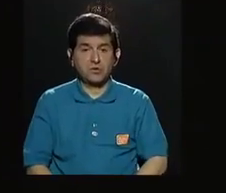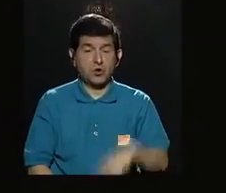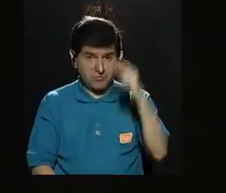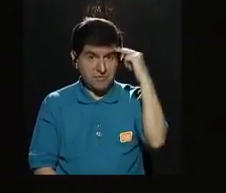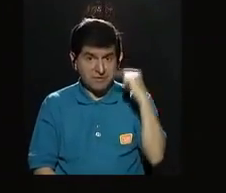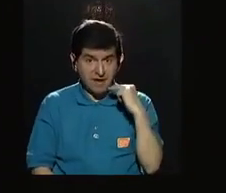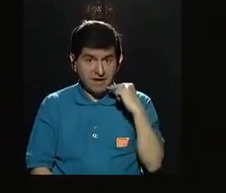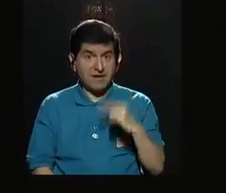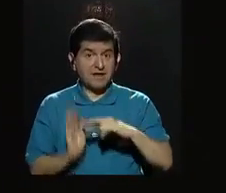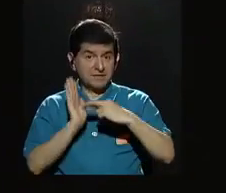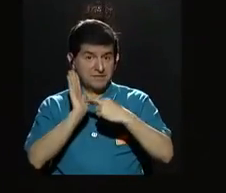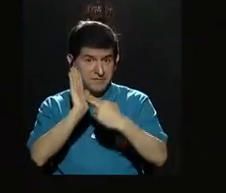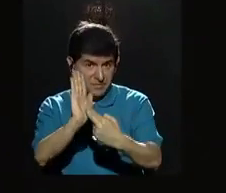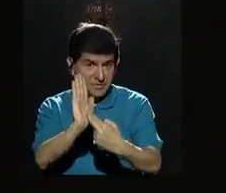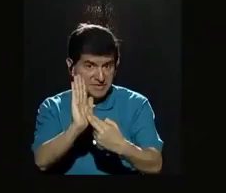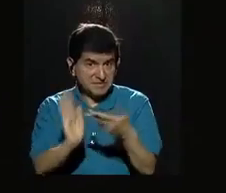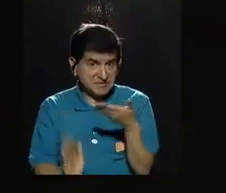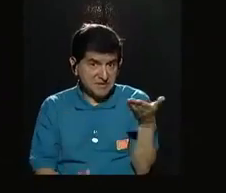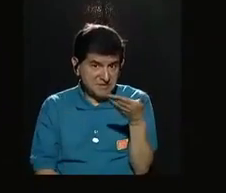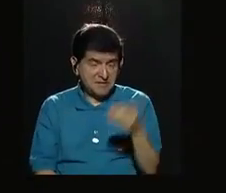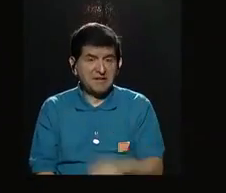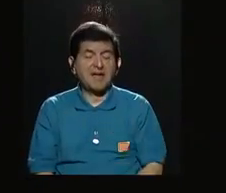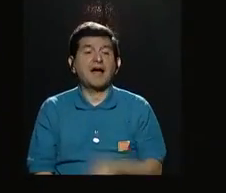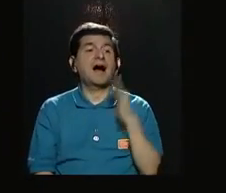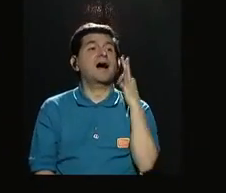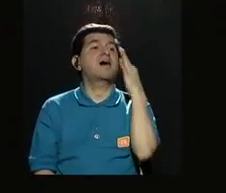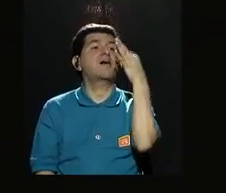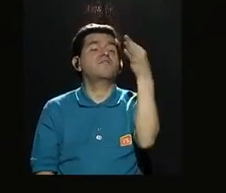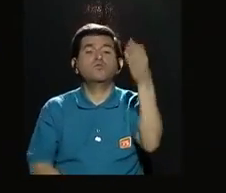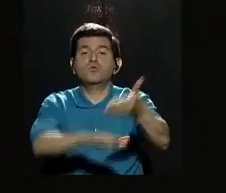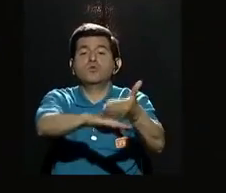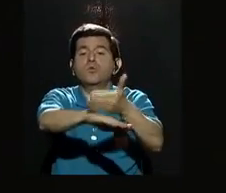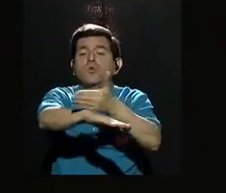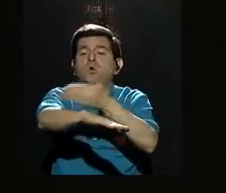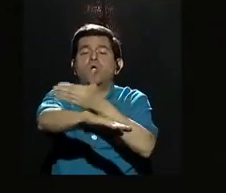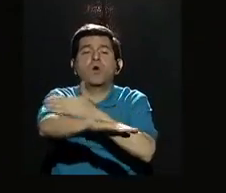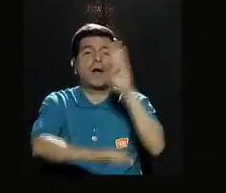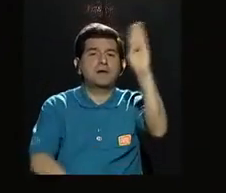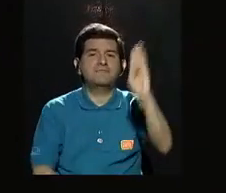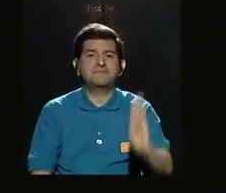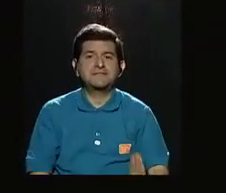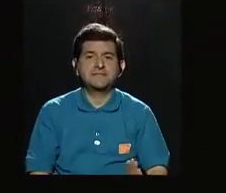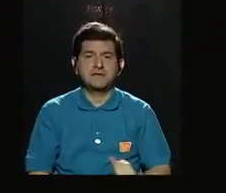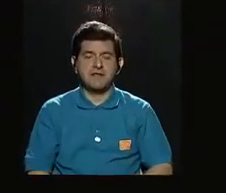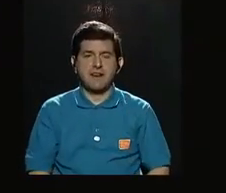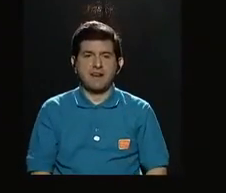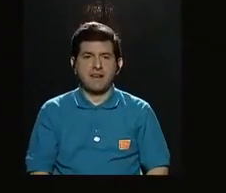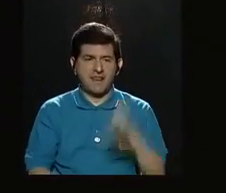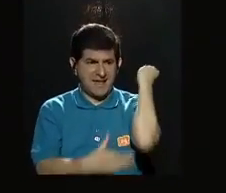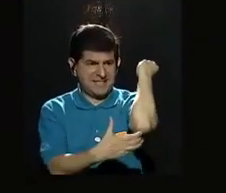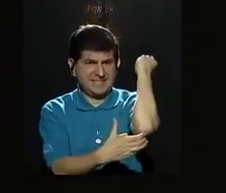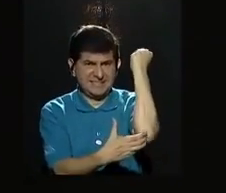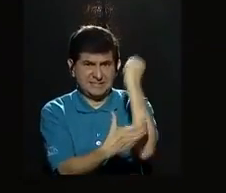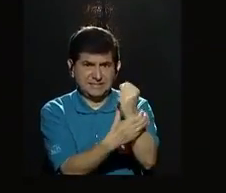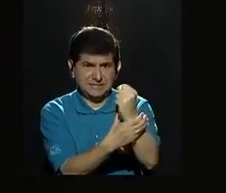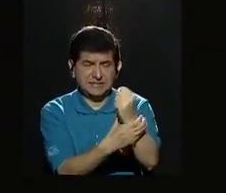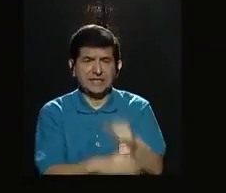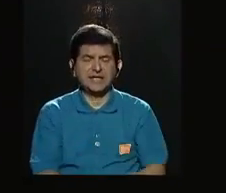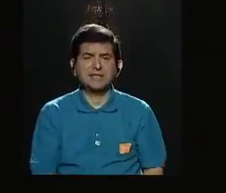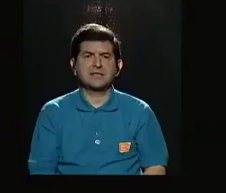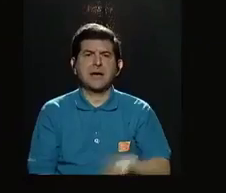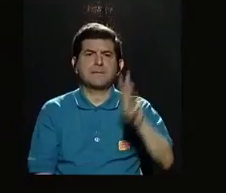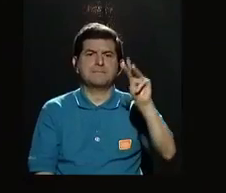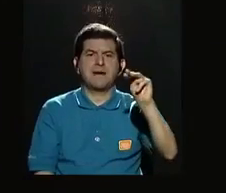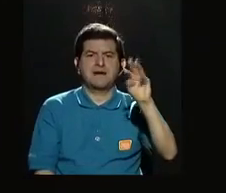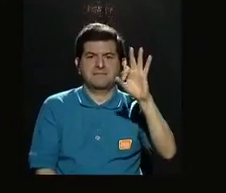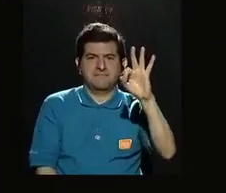represented Brazil's progressive future. The assassination of Marielle Franco